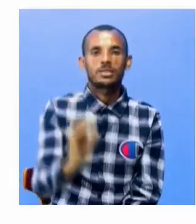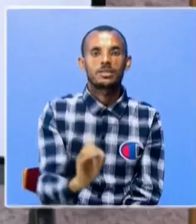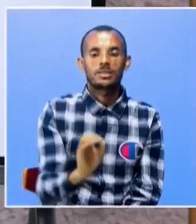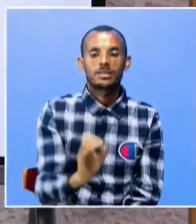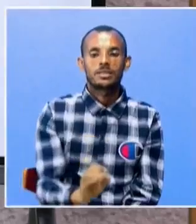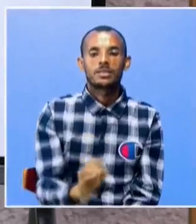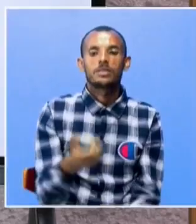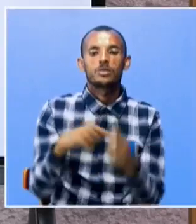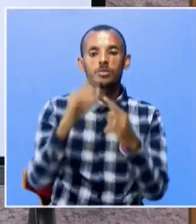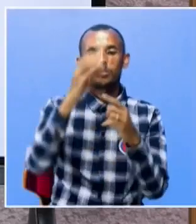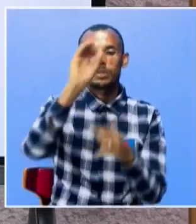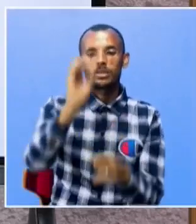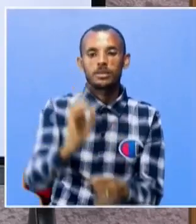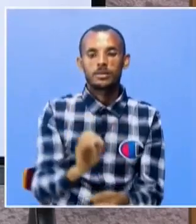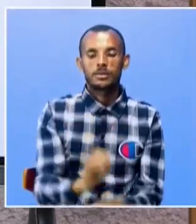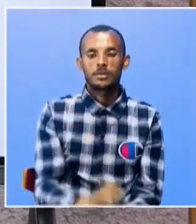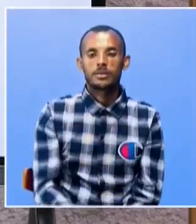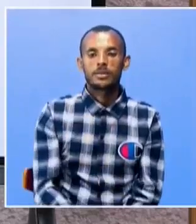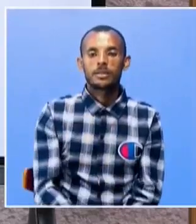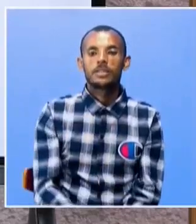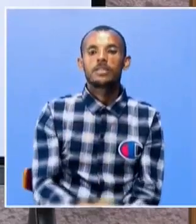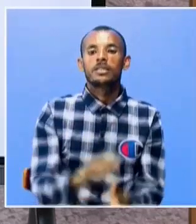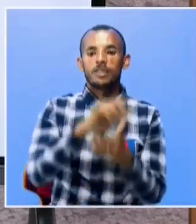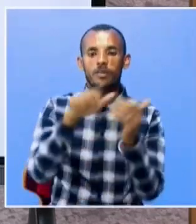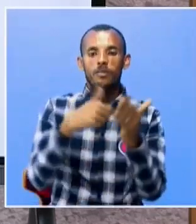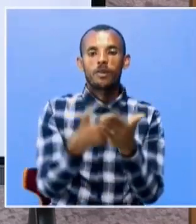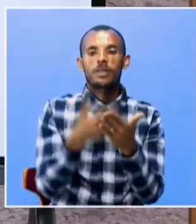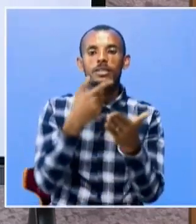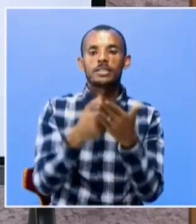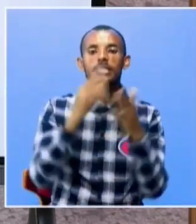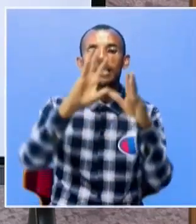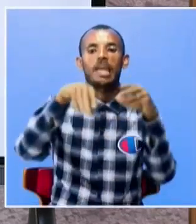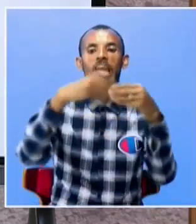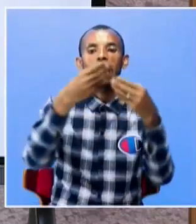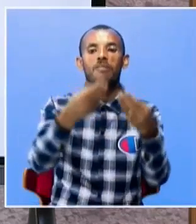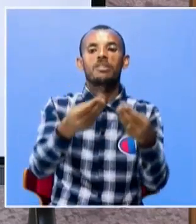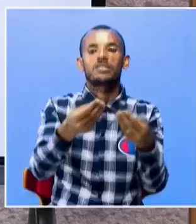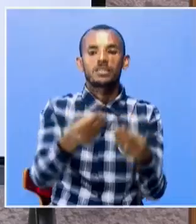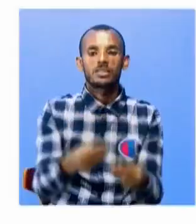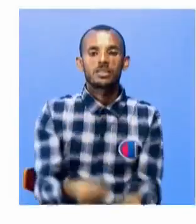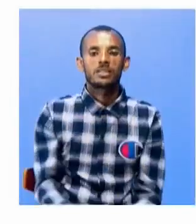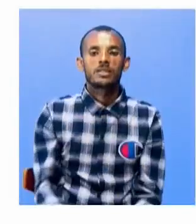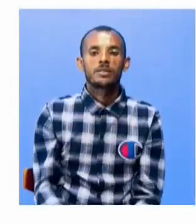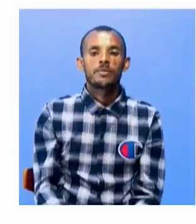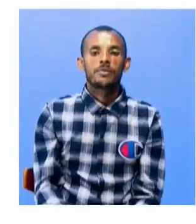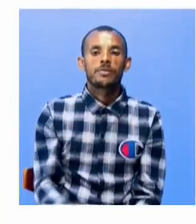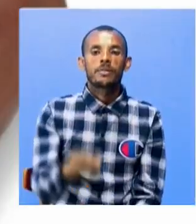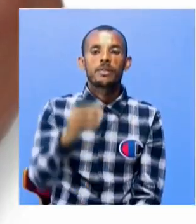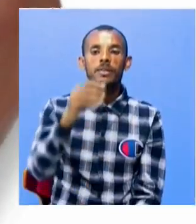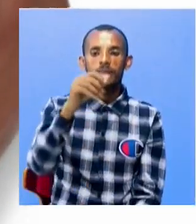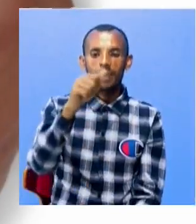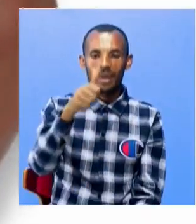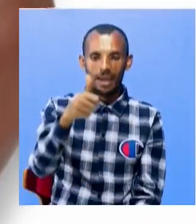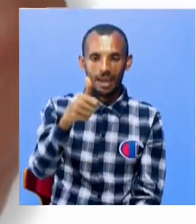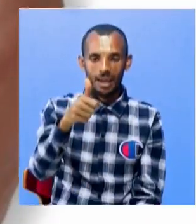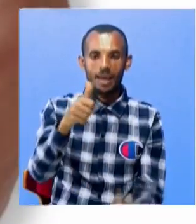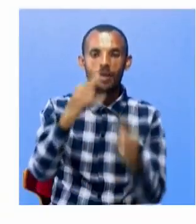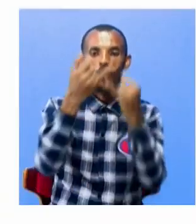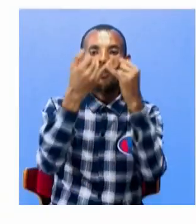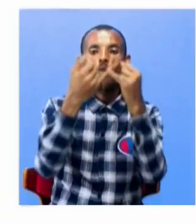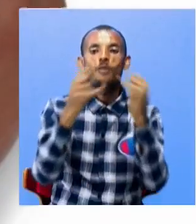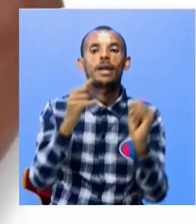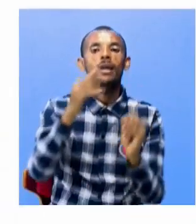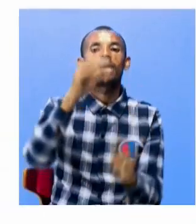into percent. Therefore, this gives us this 10 over